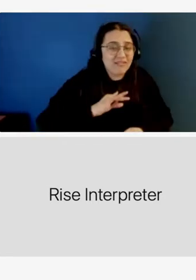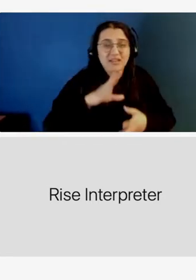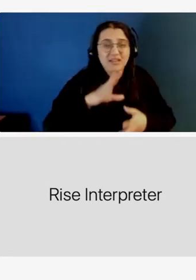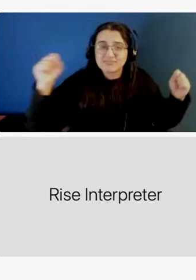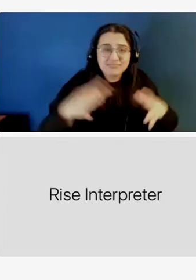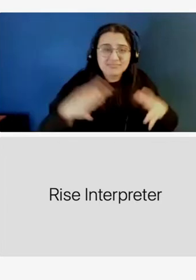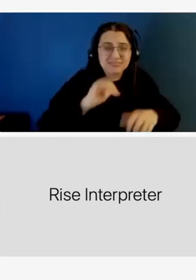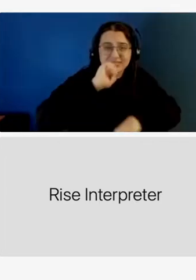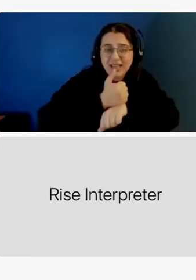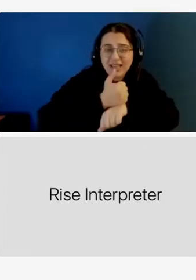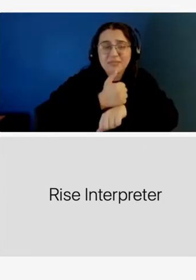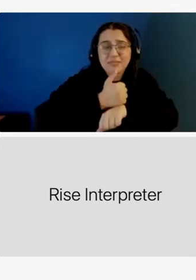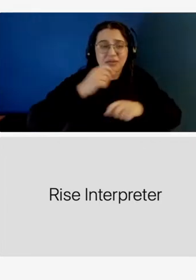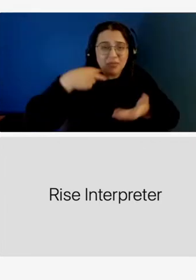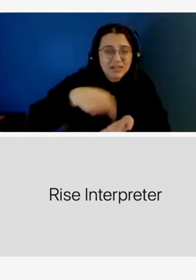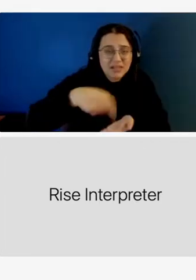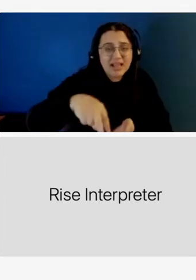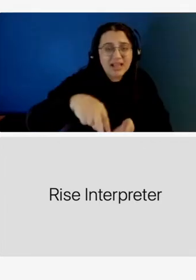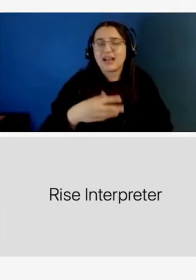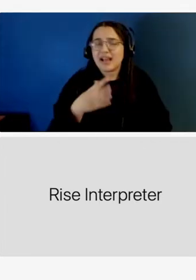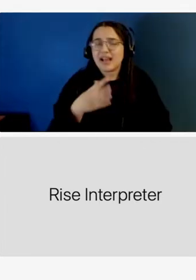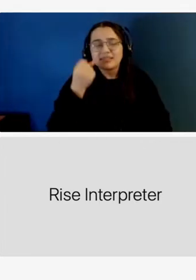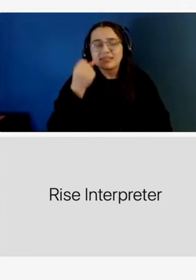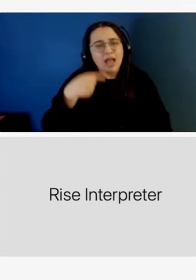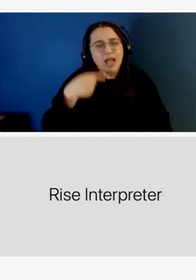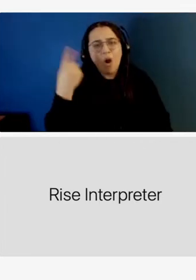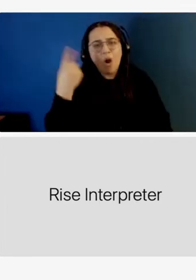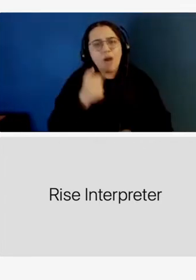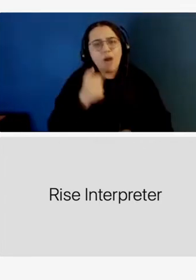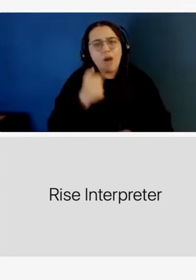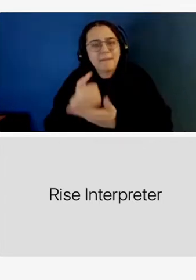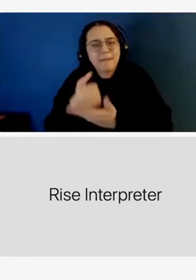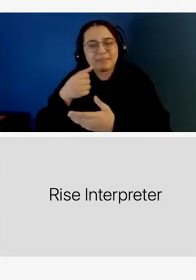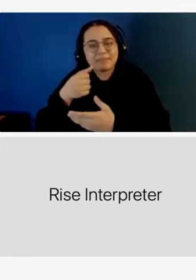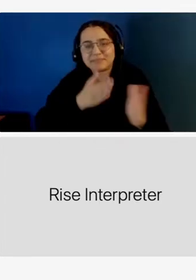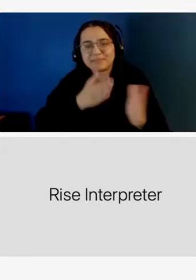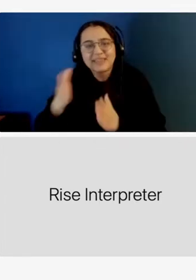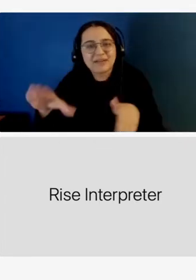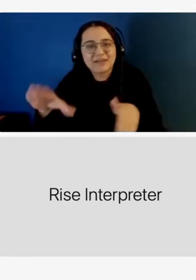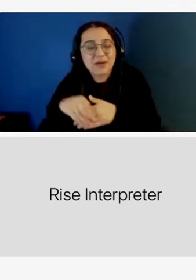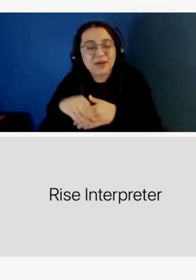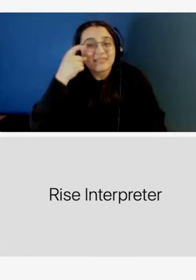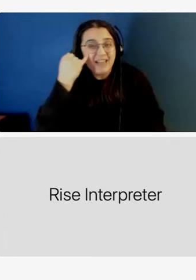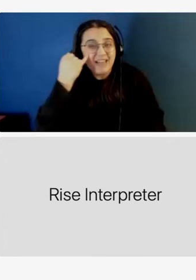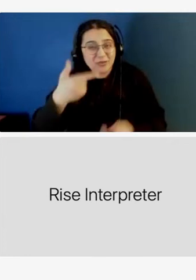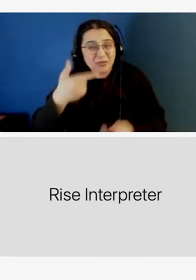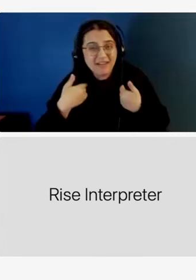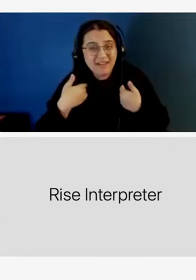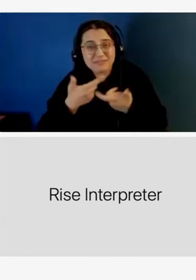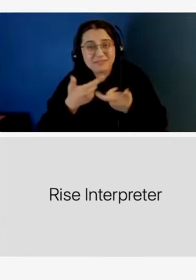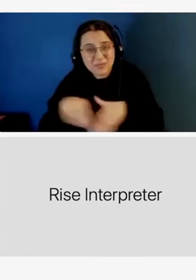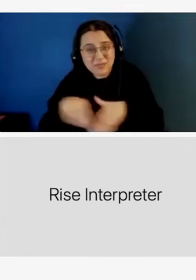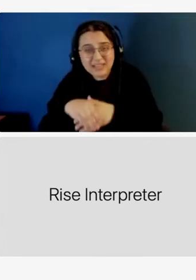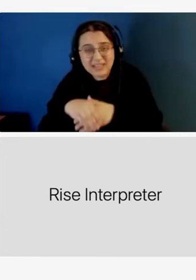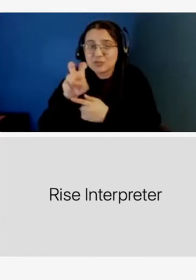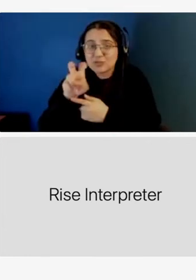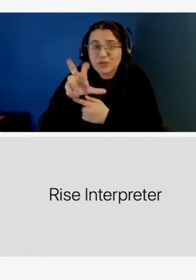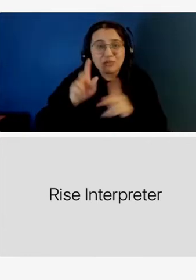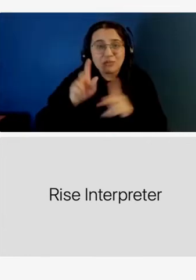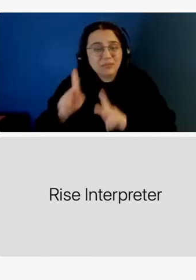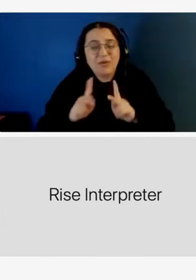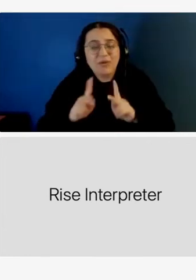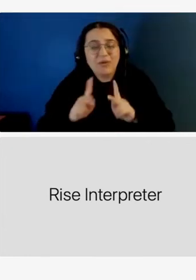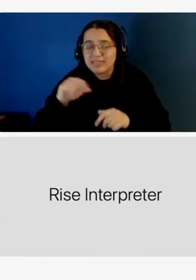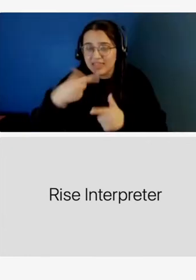weddings all the time, because if you had a big wedding, you know, 200, 300 people's big wedding, when you start having dances and events that have 400, 500, a rally with